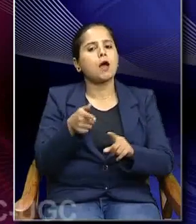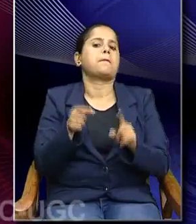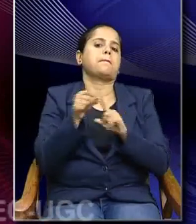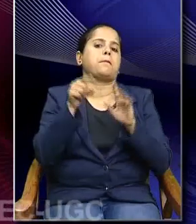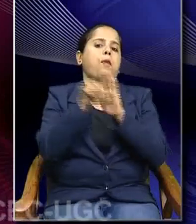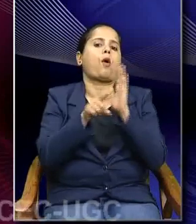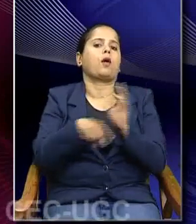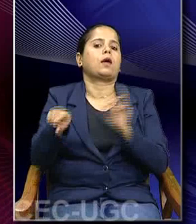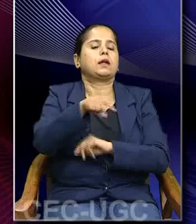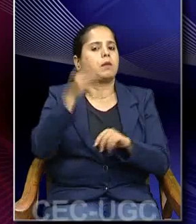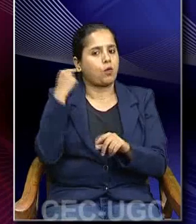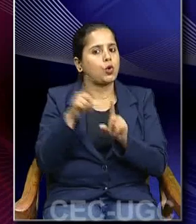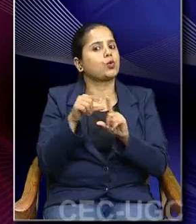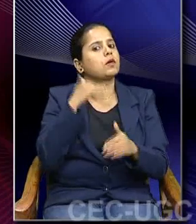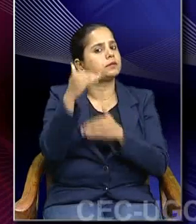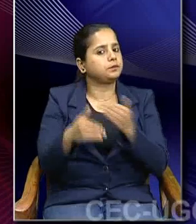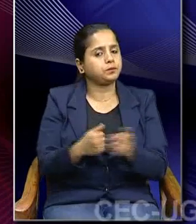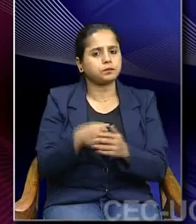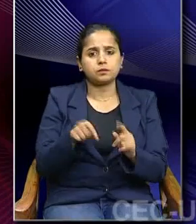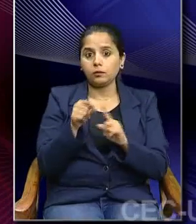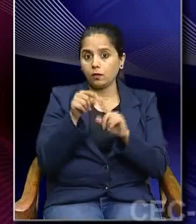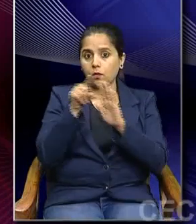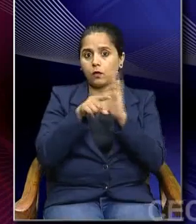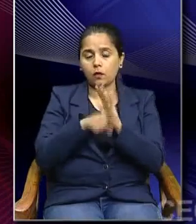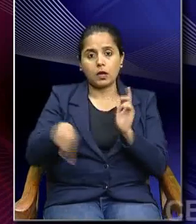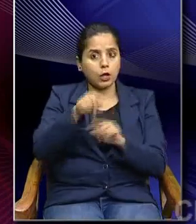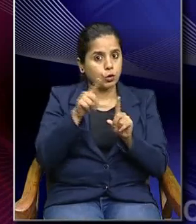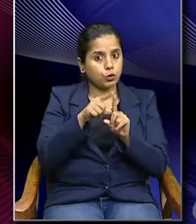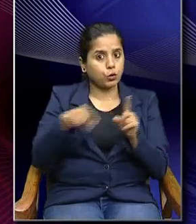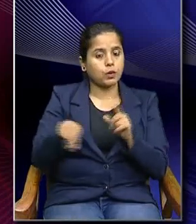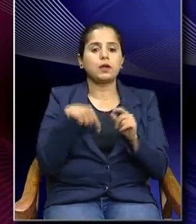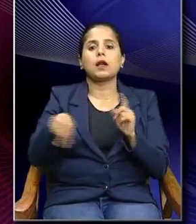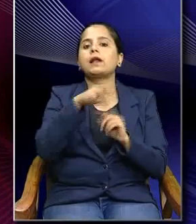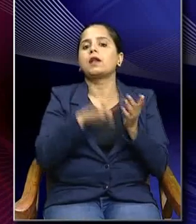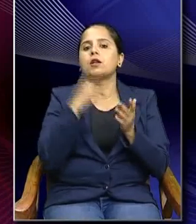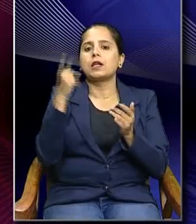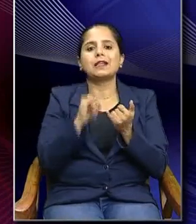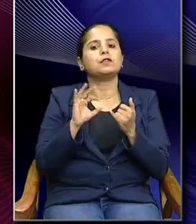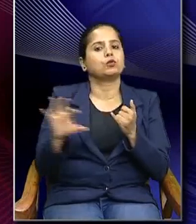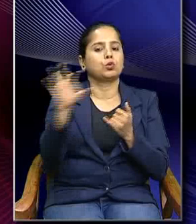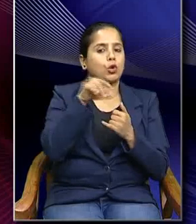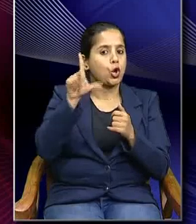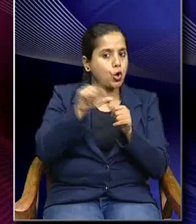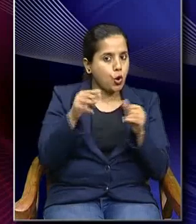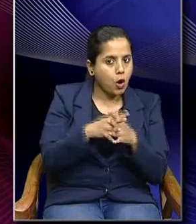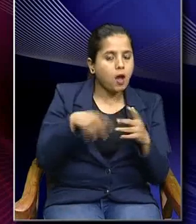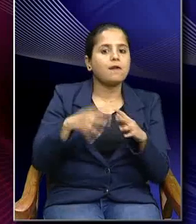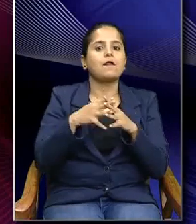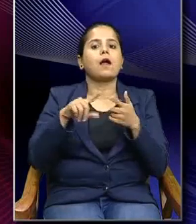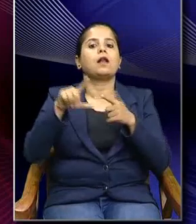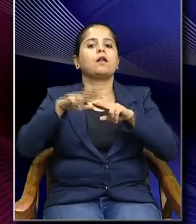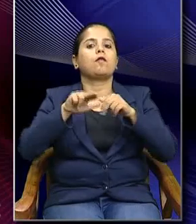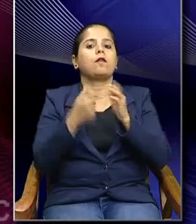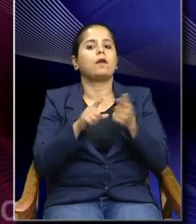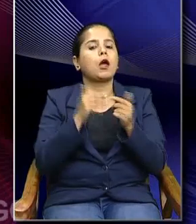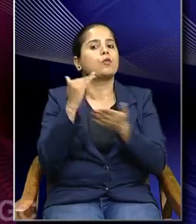takes into account. The policies are implemented by nation states through legislations and welfare programs. There are a